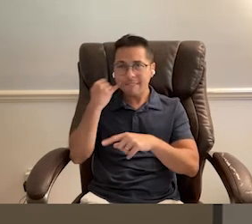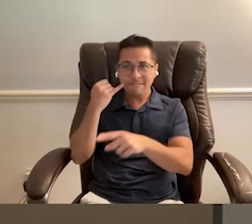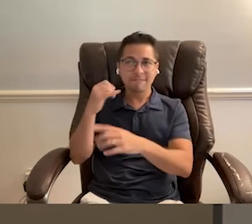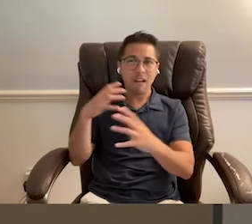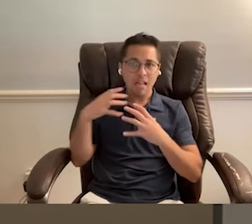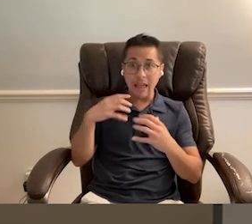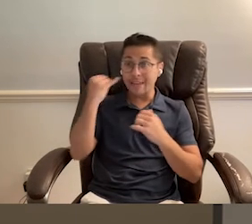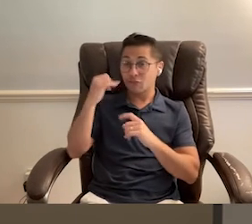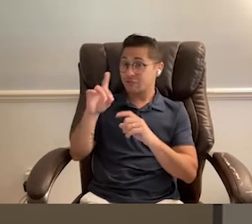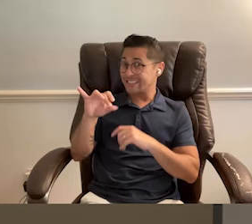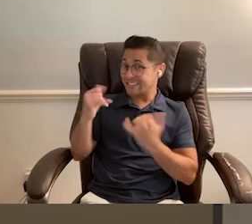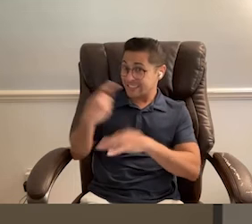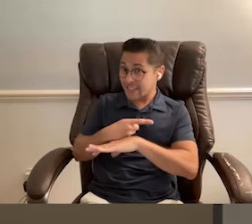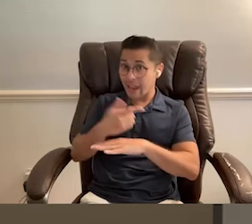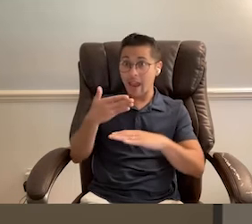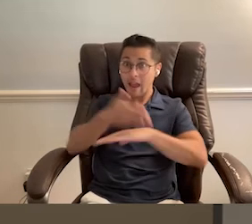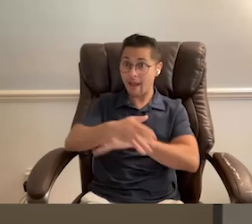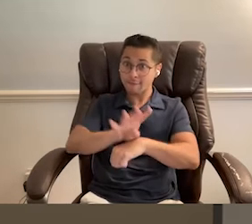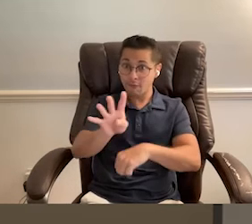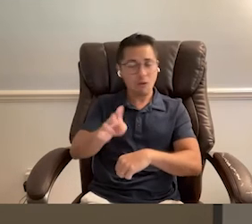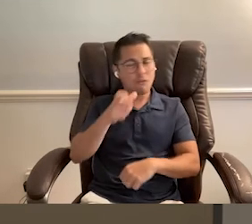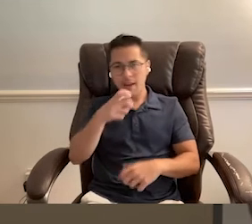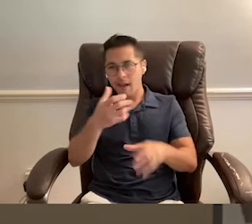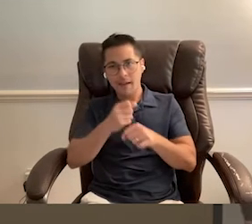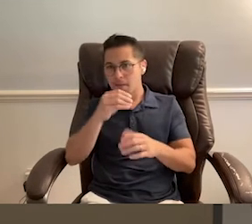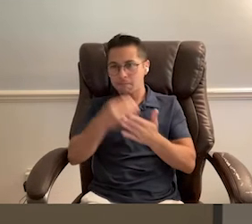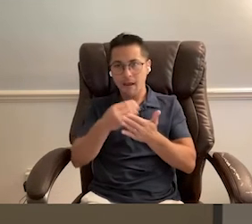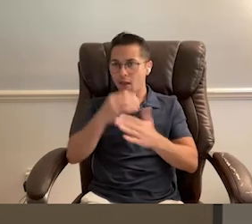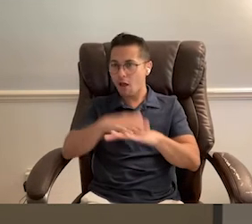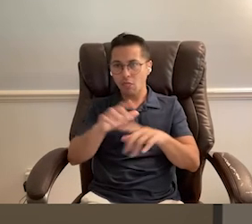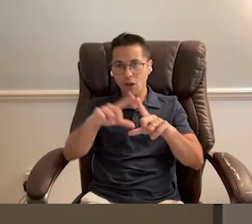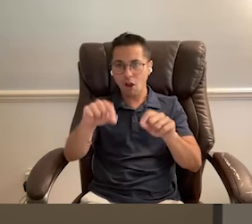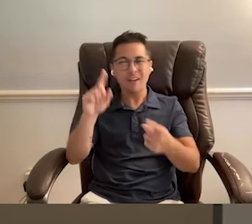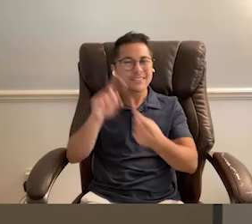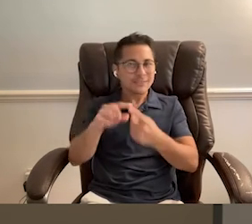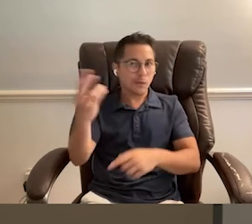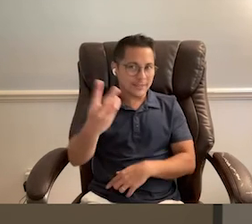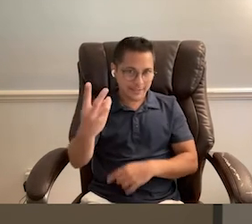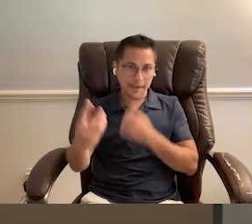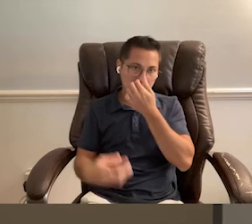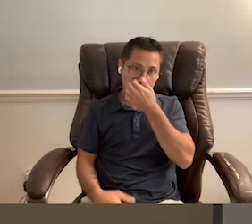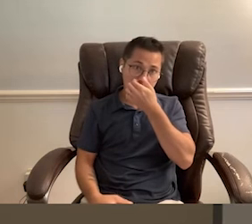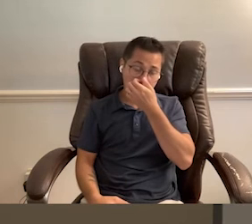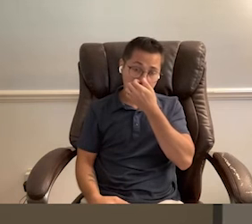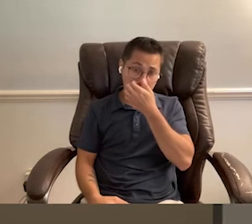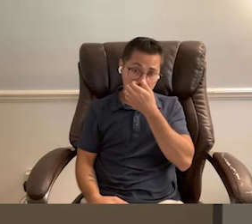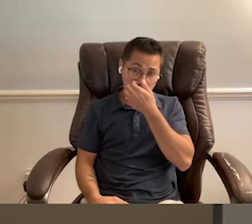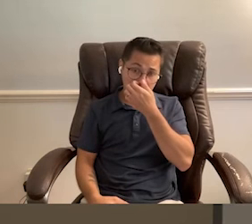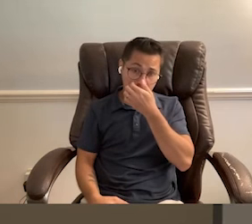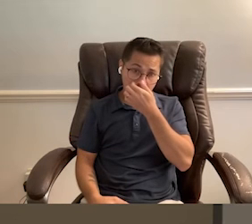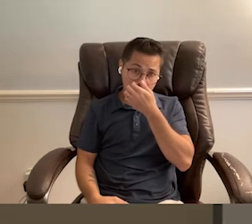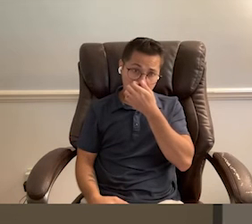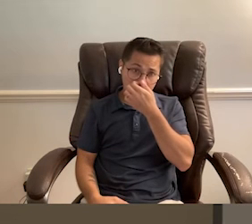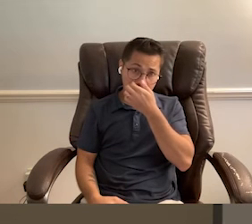now, after 4, you're not going to get money on that card till Wednesday of next week. Yeah, well, we wouldn't have the card for a while, it's Yeah. itself,